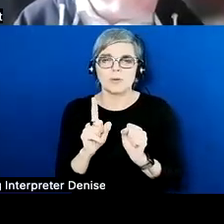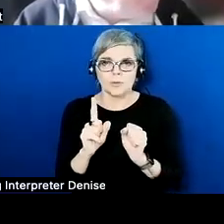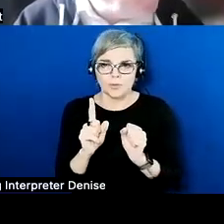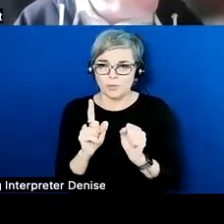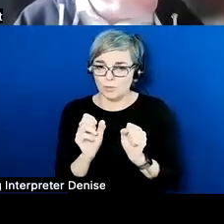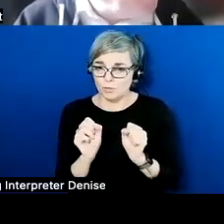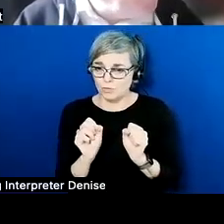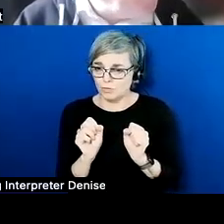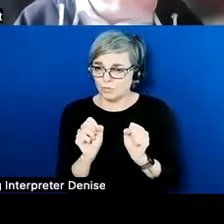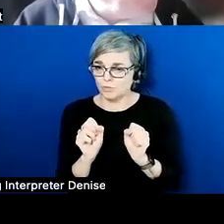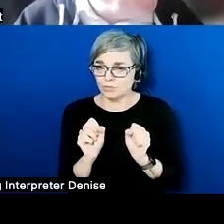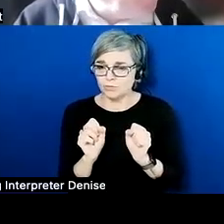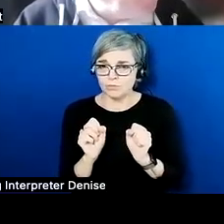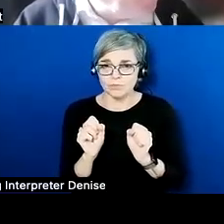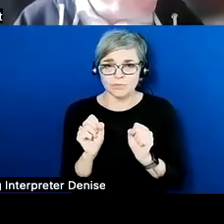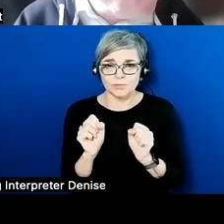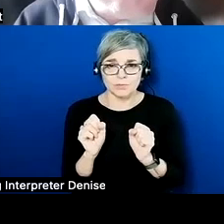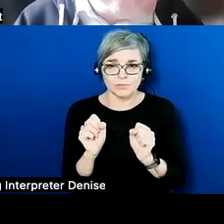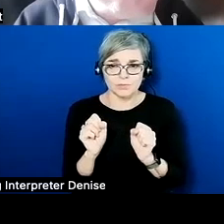okay.